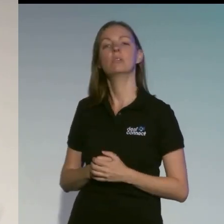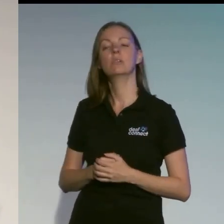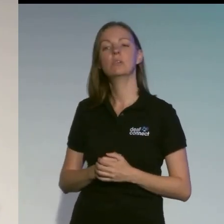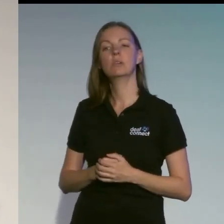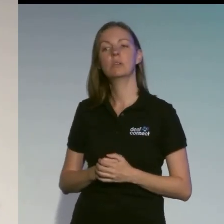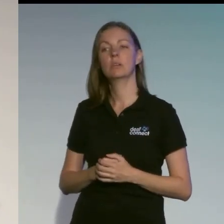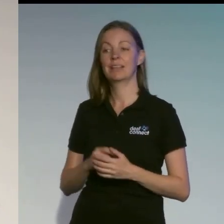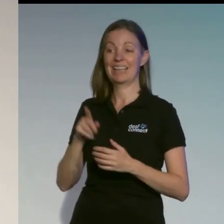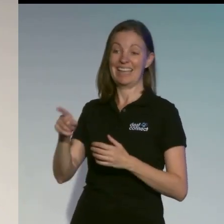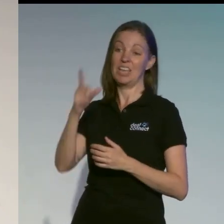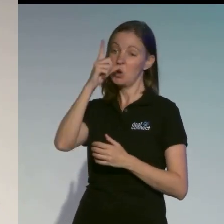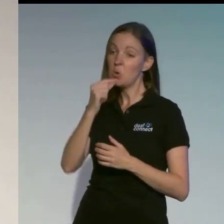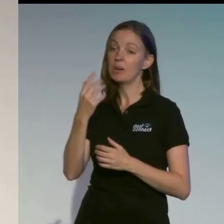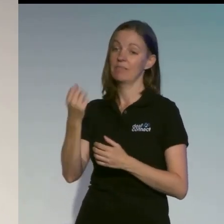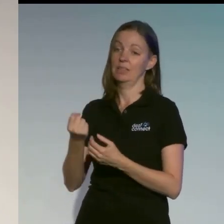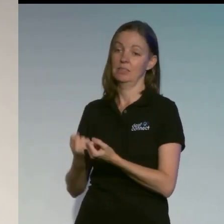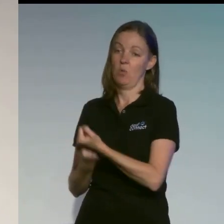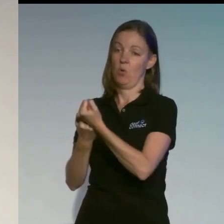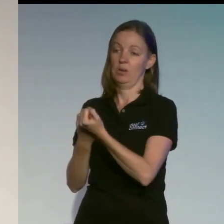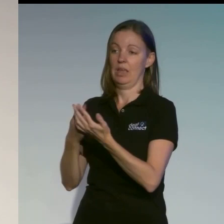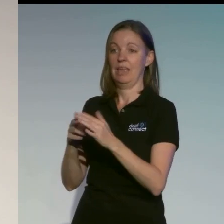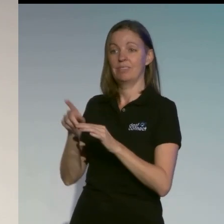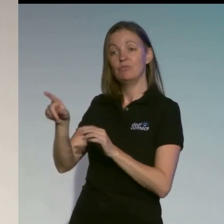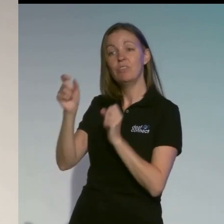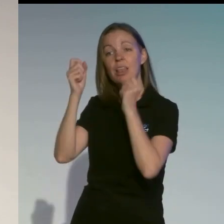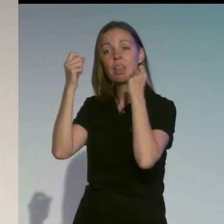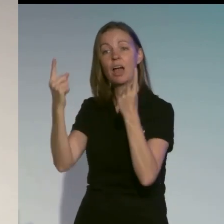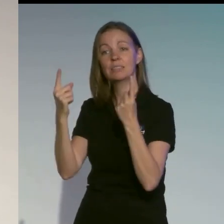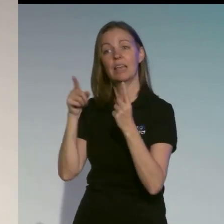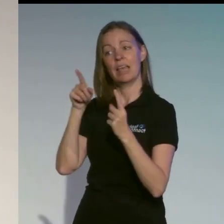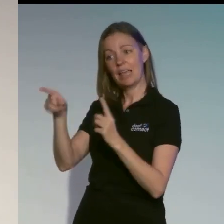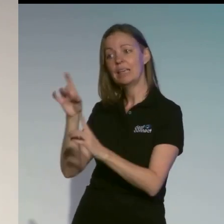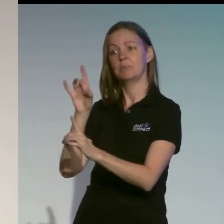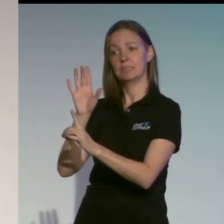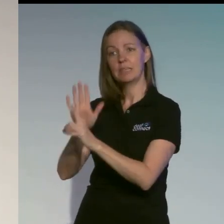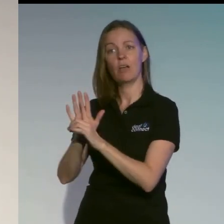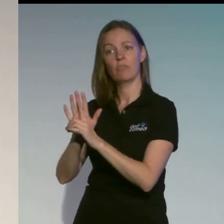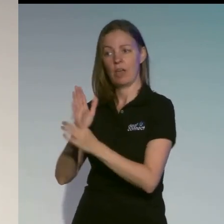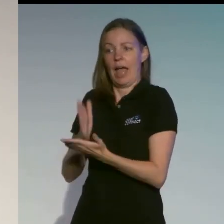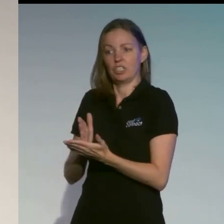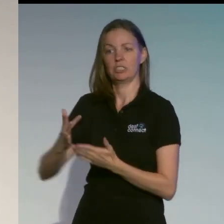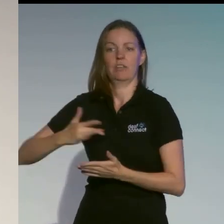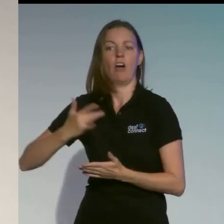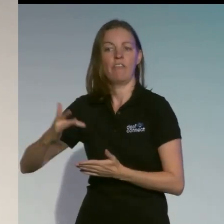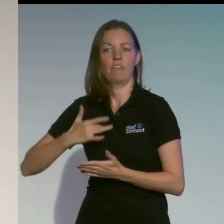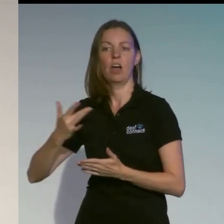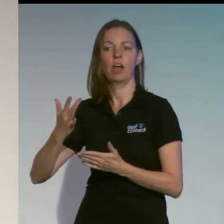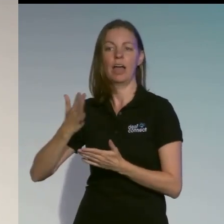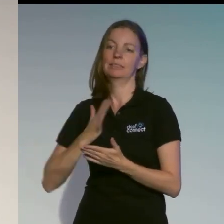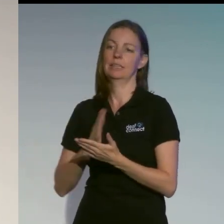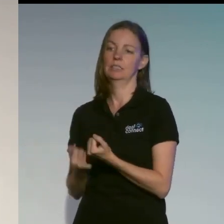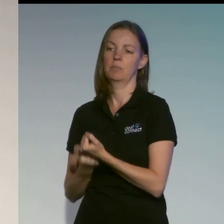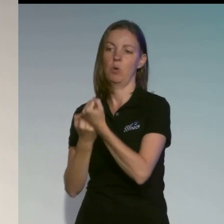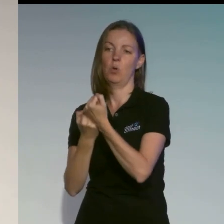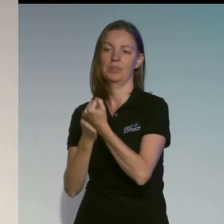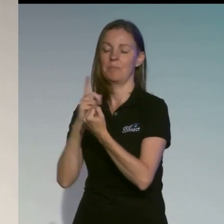B could have been supported if he had understood earlier that he himself was actually a survivor of conversion practices and needed additional support,